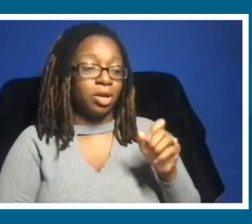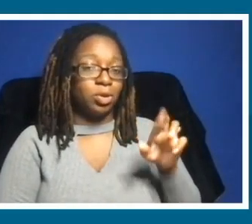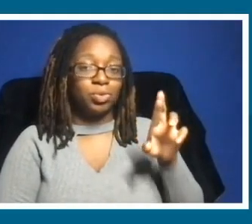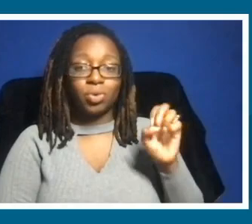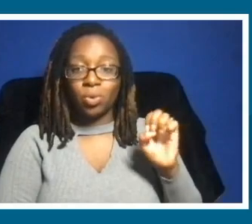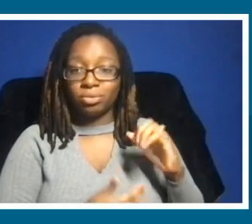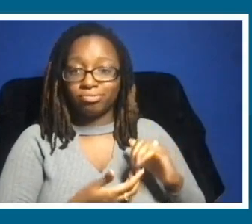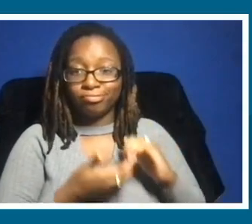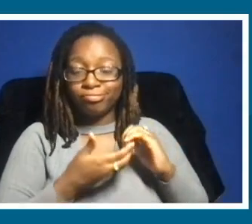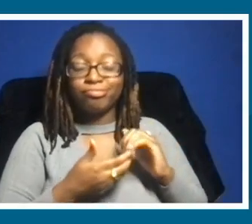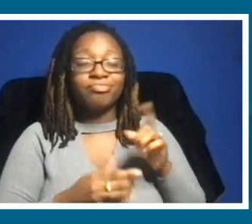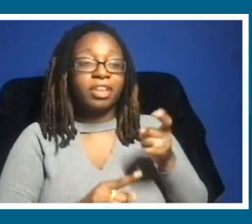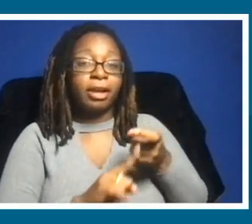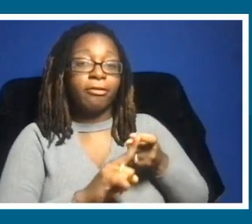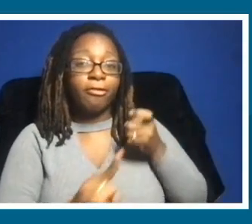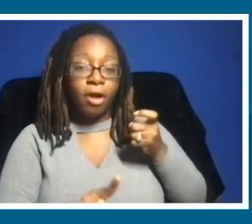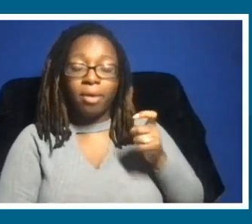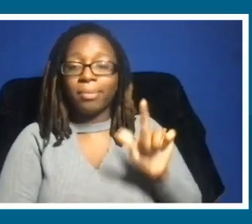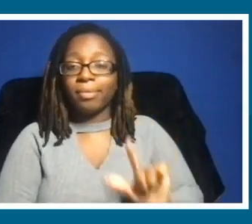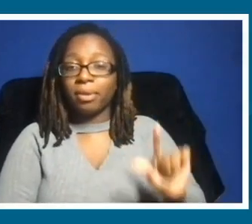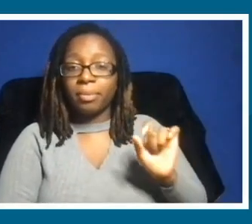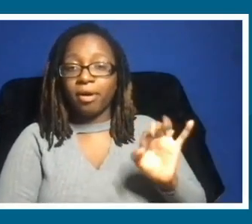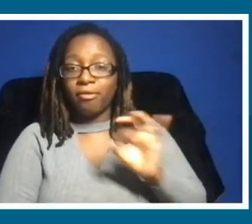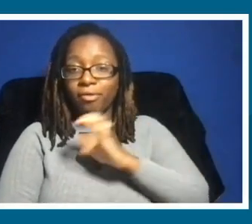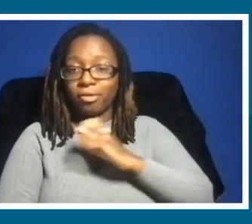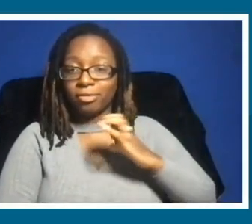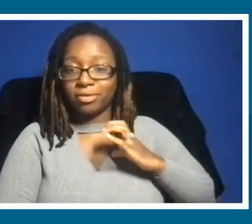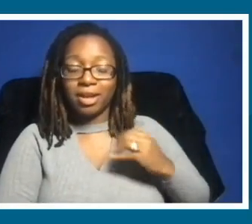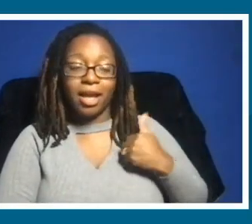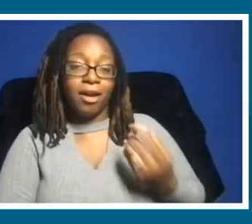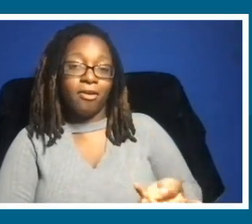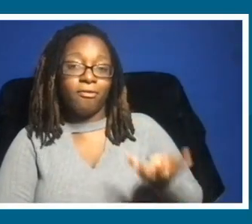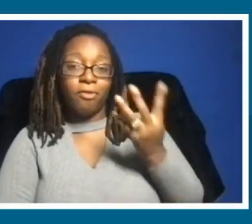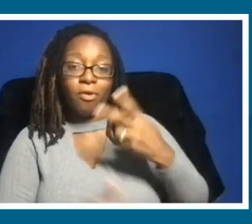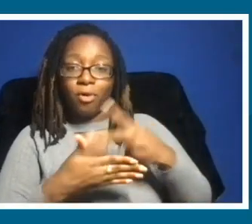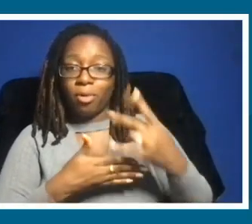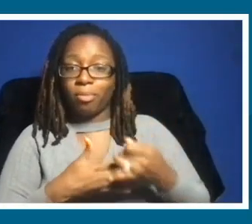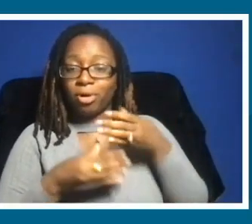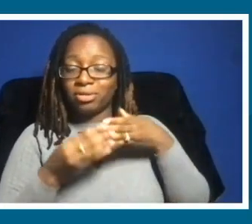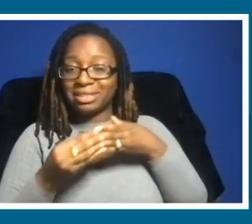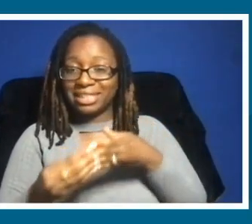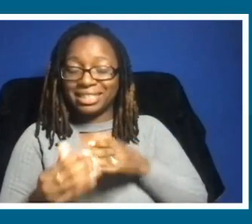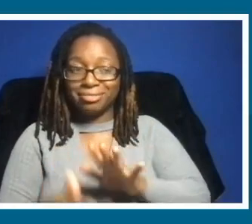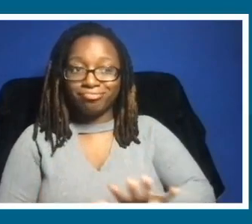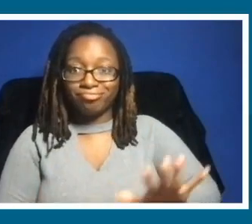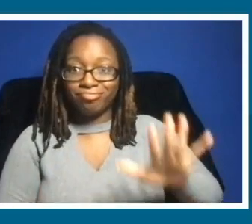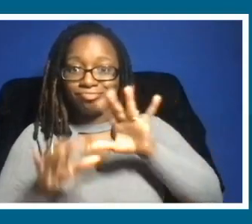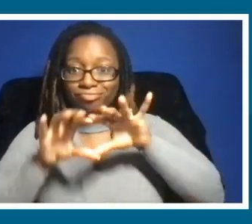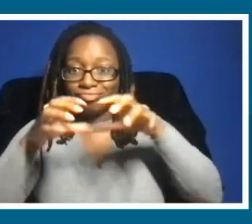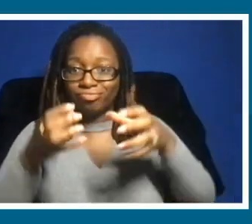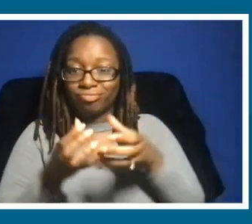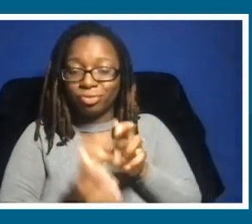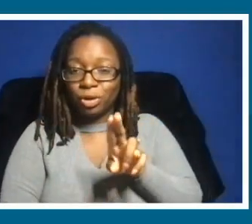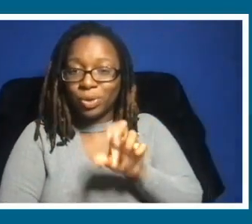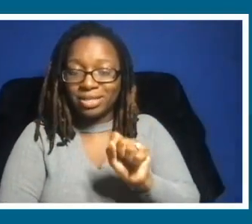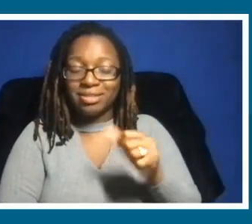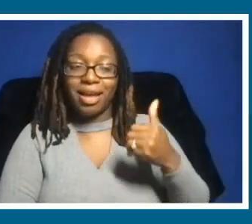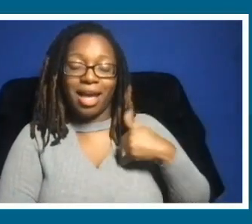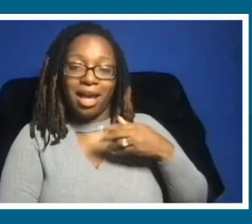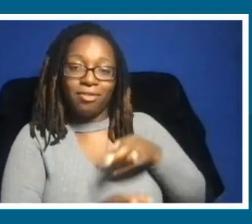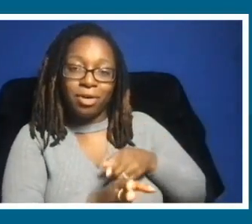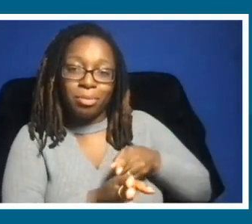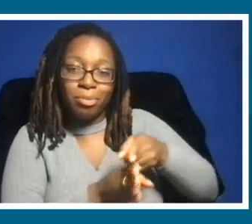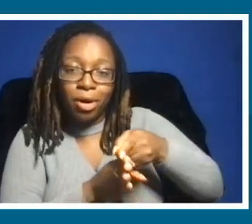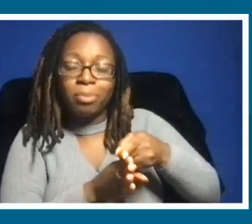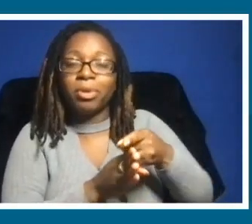of Congress and include 4 project leads from across the country who've been combining primary source collections to